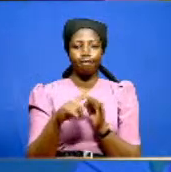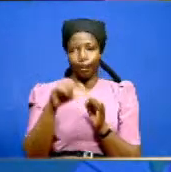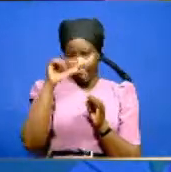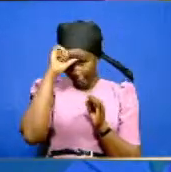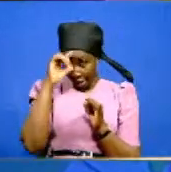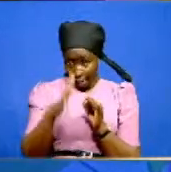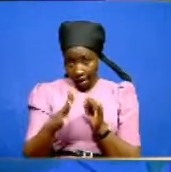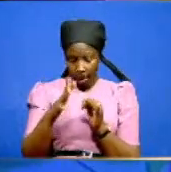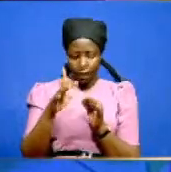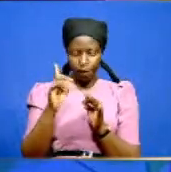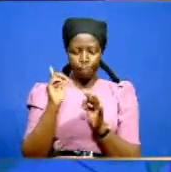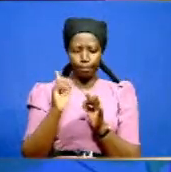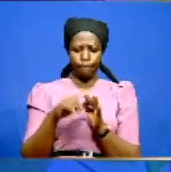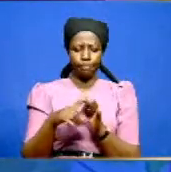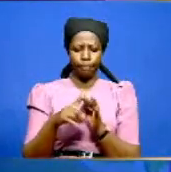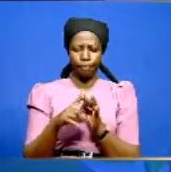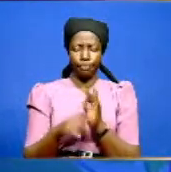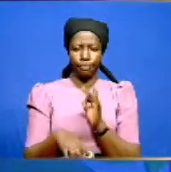governors,